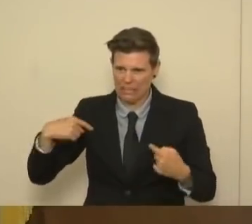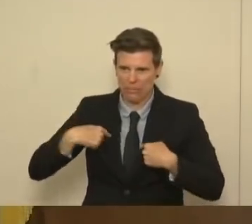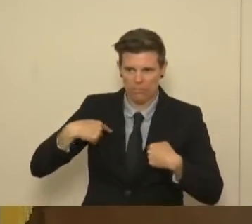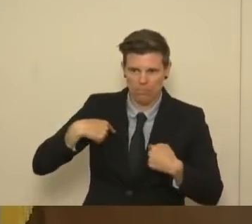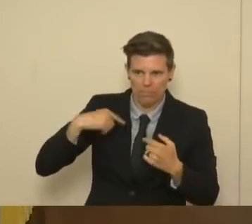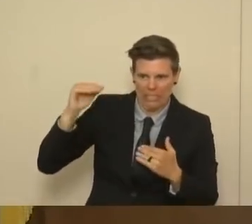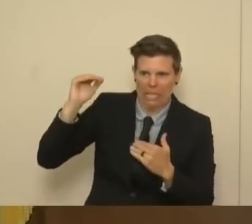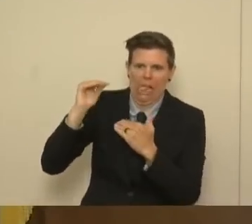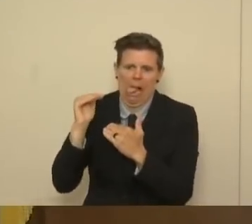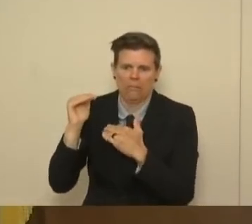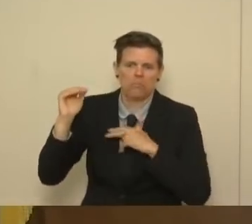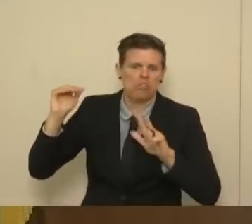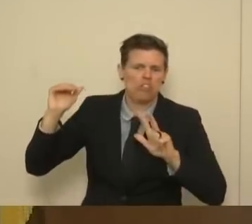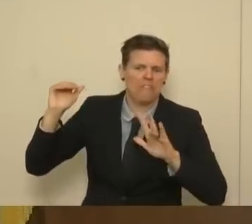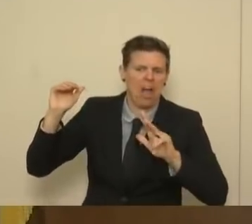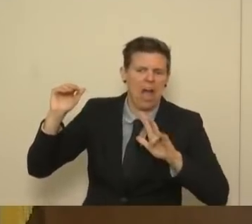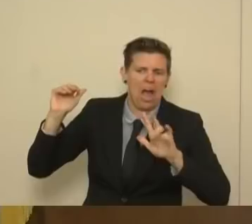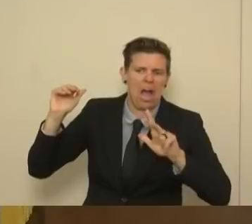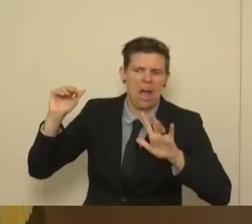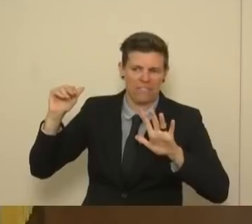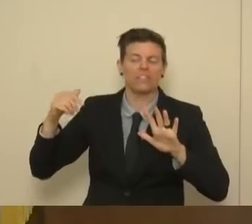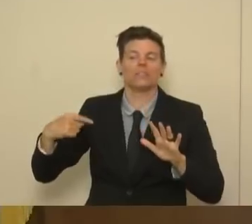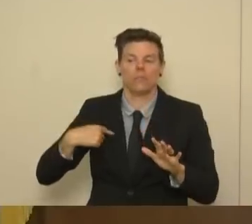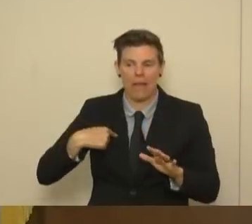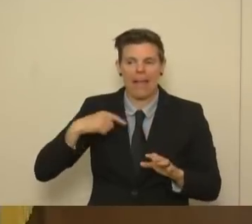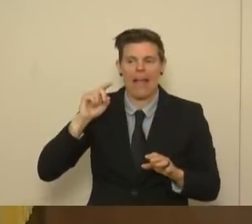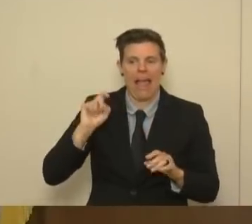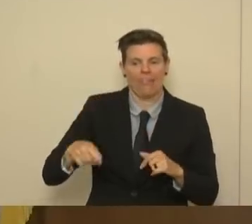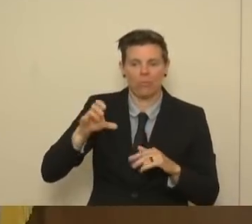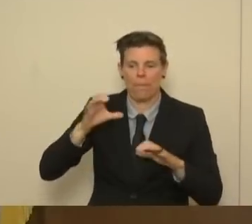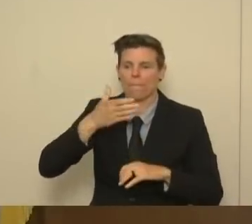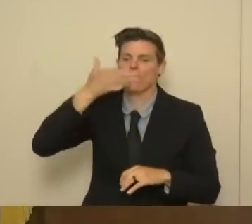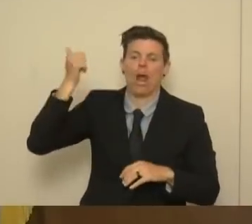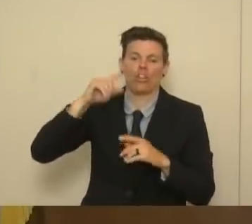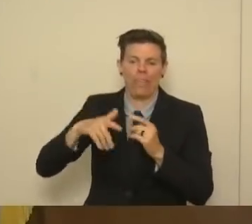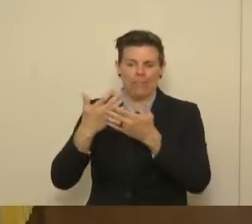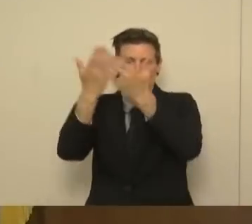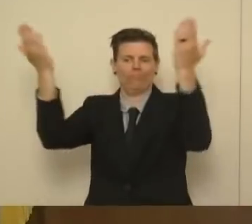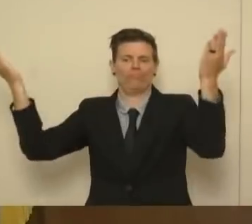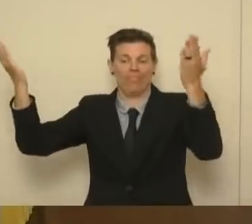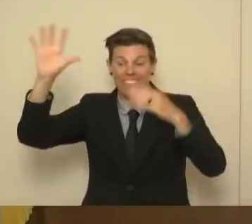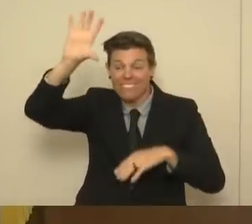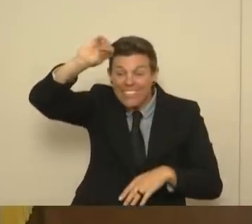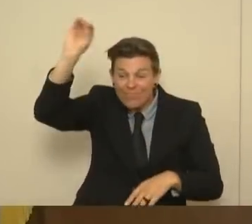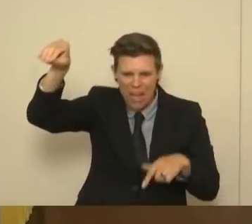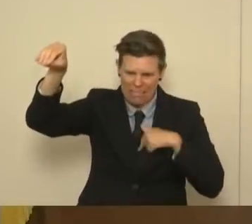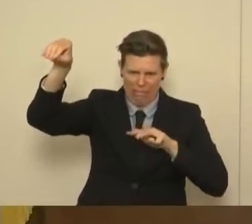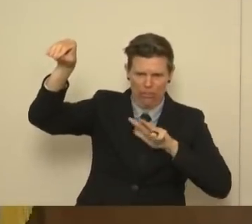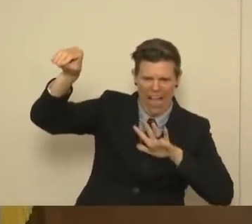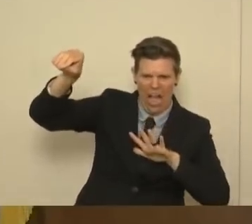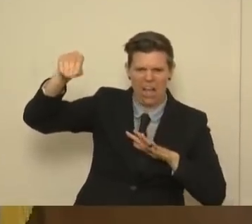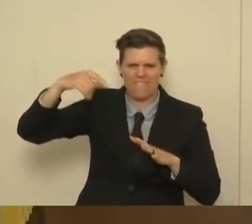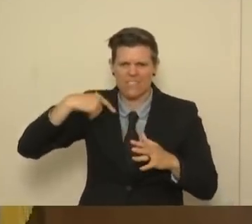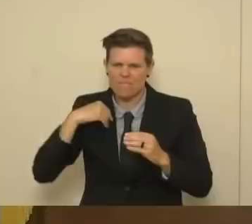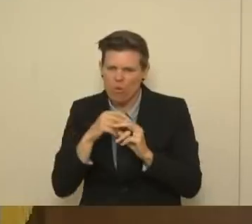time. For me, emotionally, and it's not how we make decisions, I don't want a single case increased.